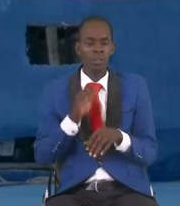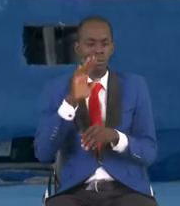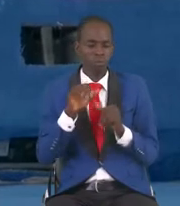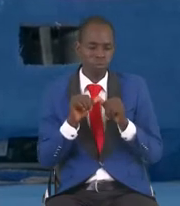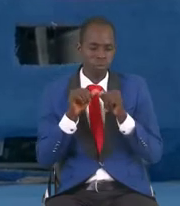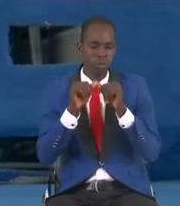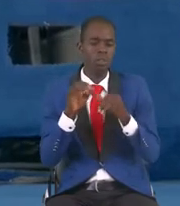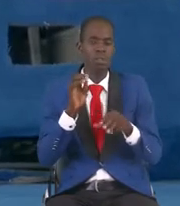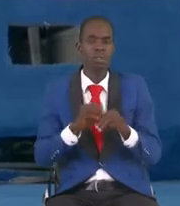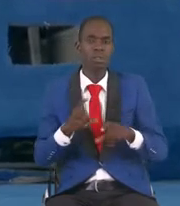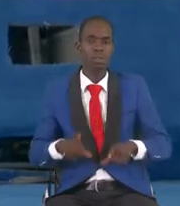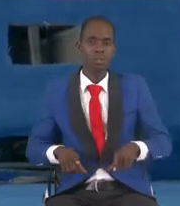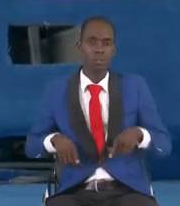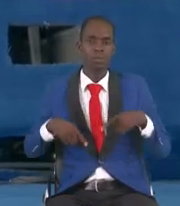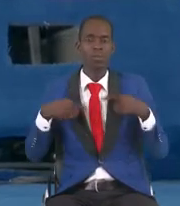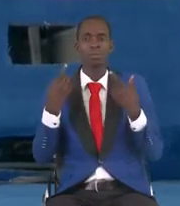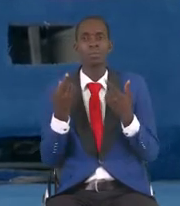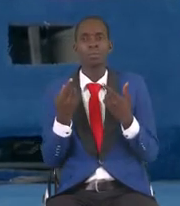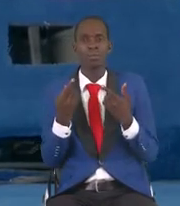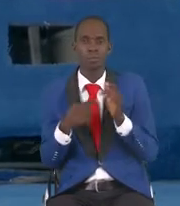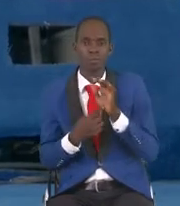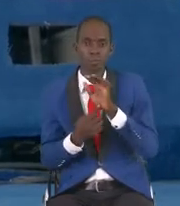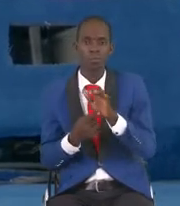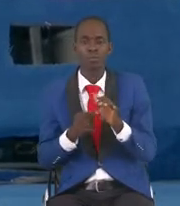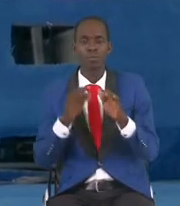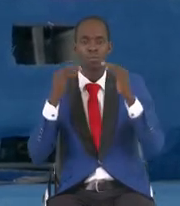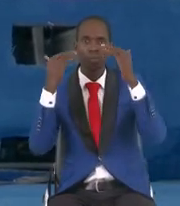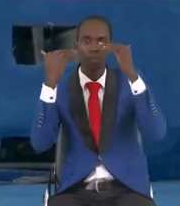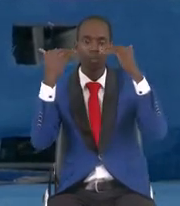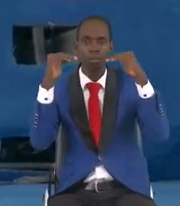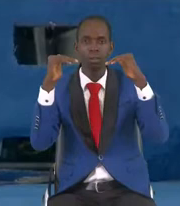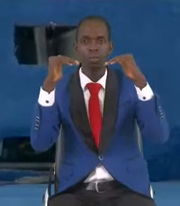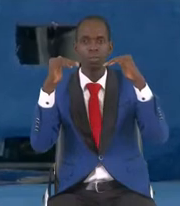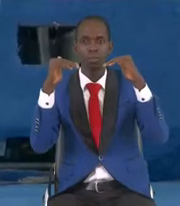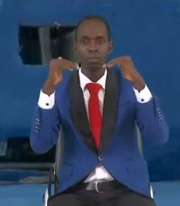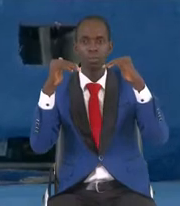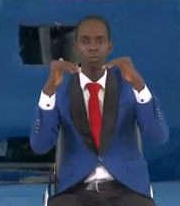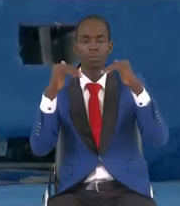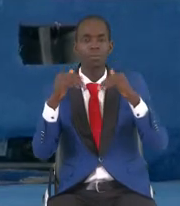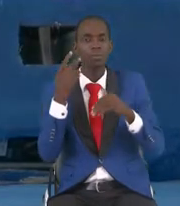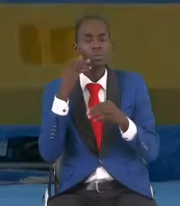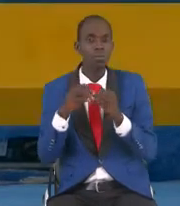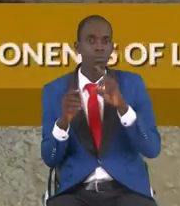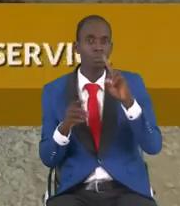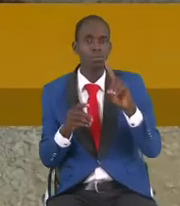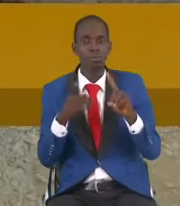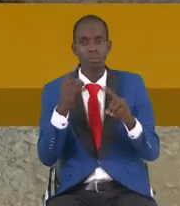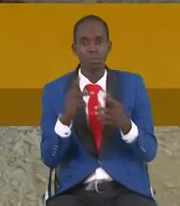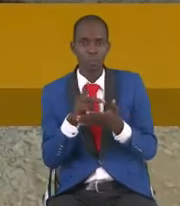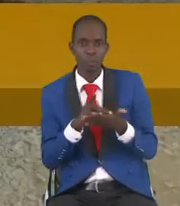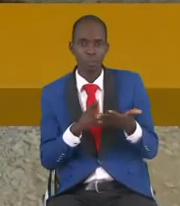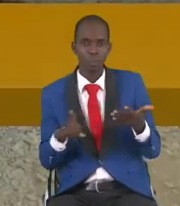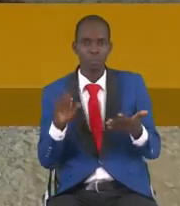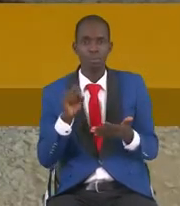life's defining standard. Let's come to number one, the components of loyal,